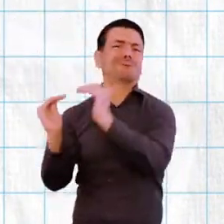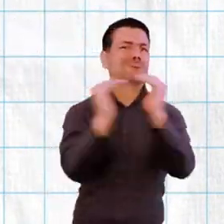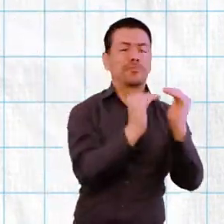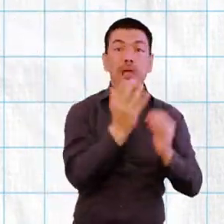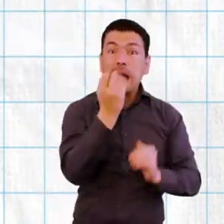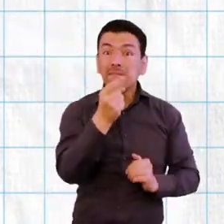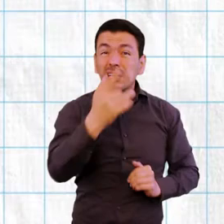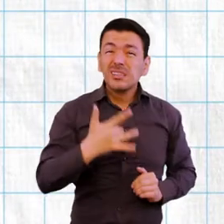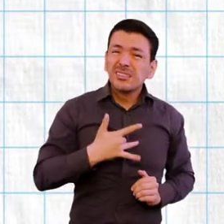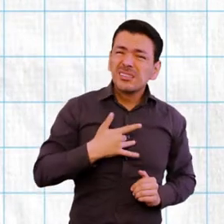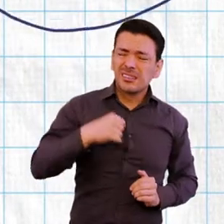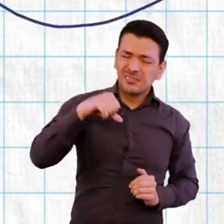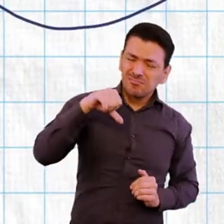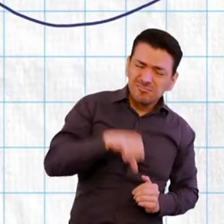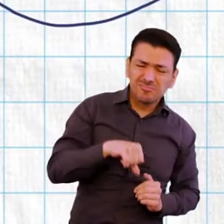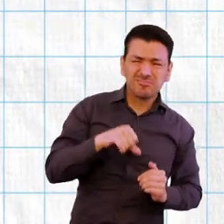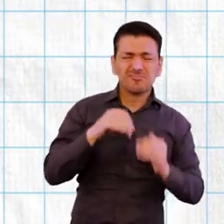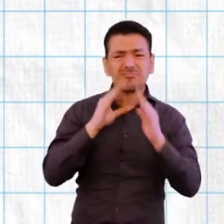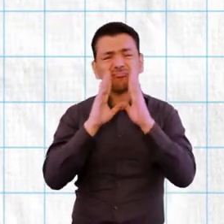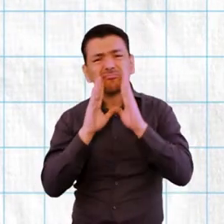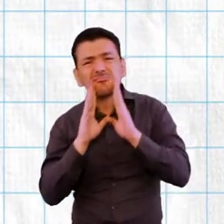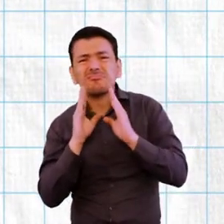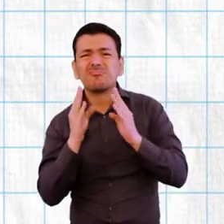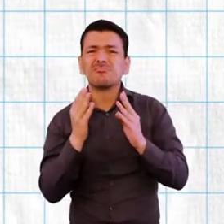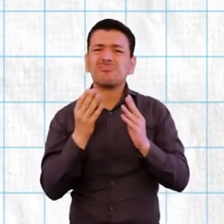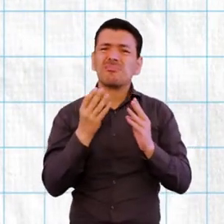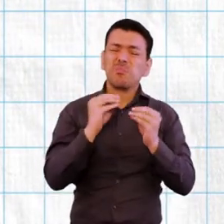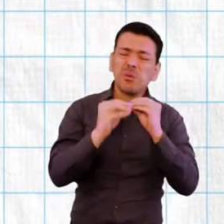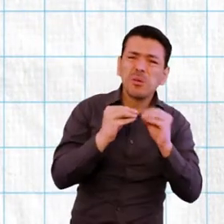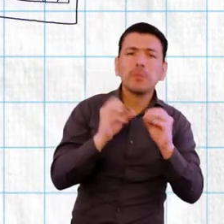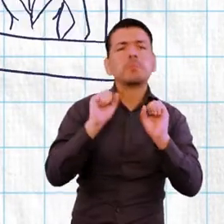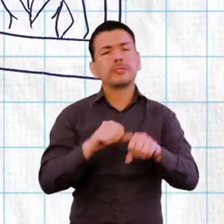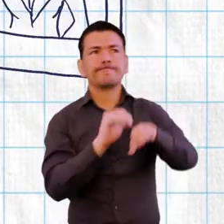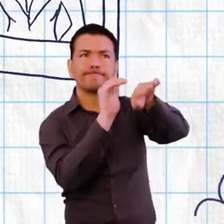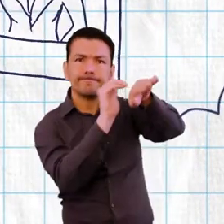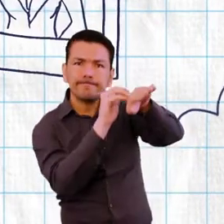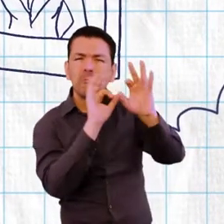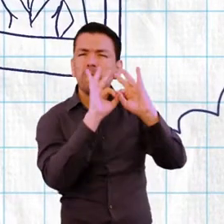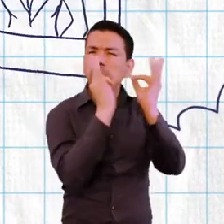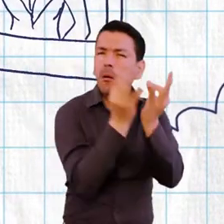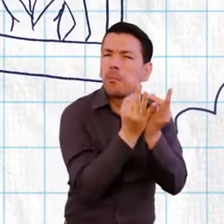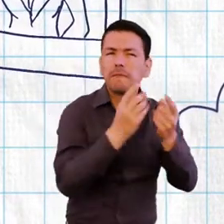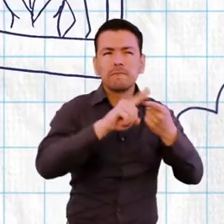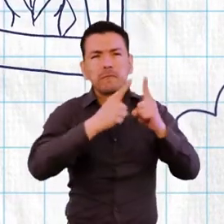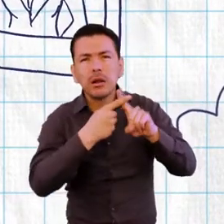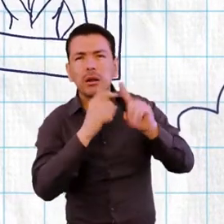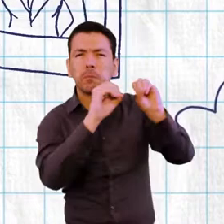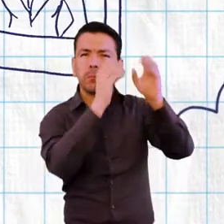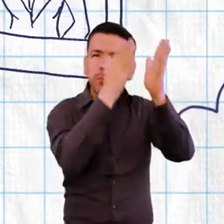If you feel sick, sad, or worried, speak to friends, family, and teachers.